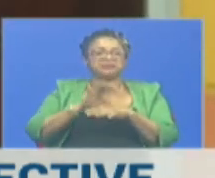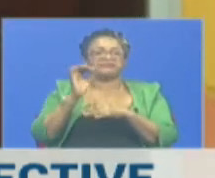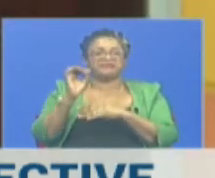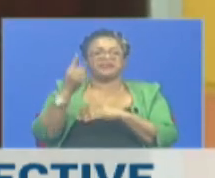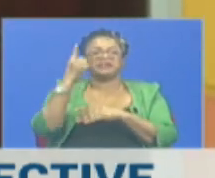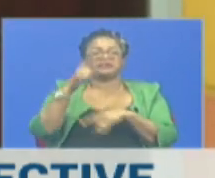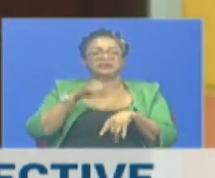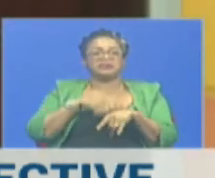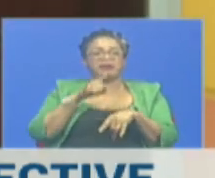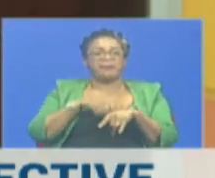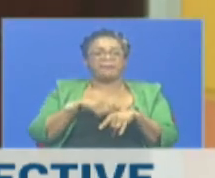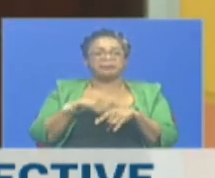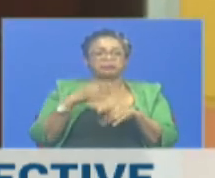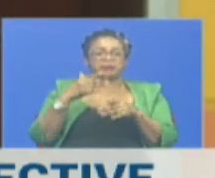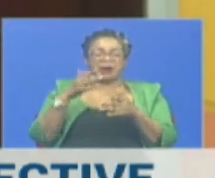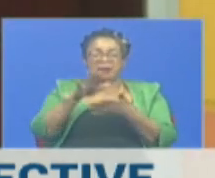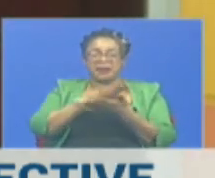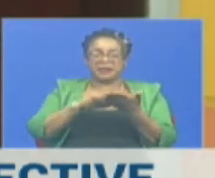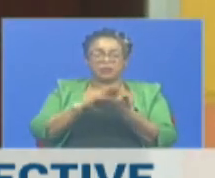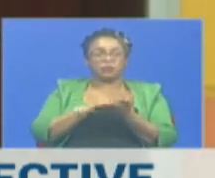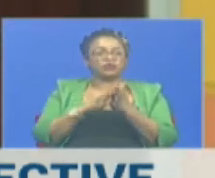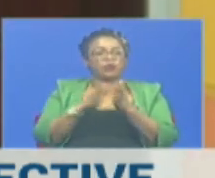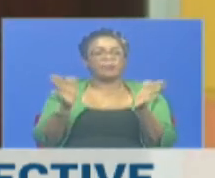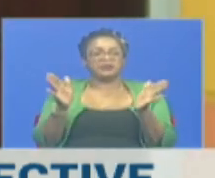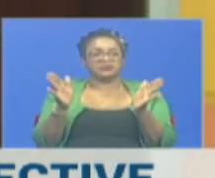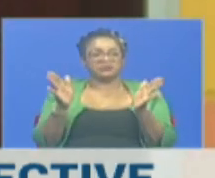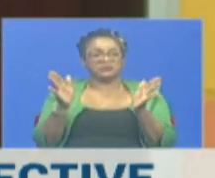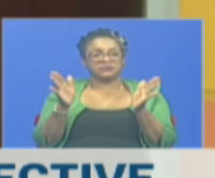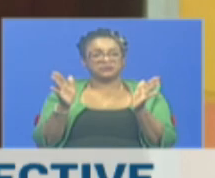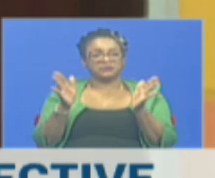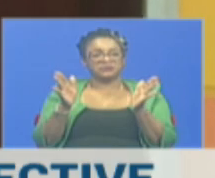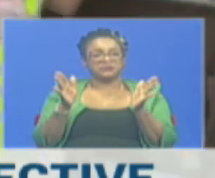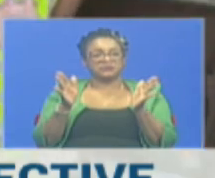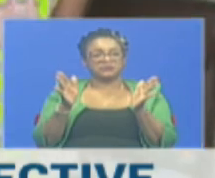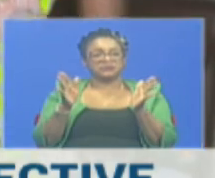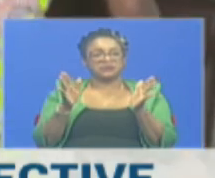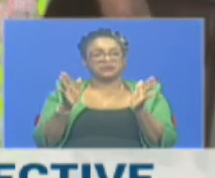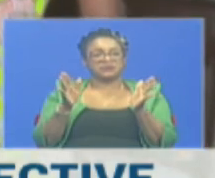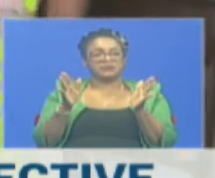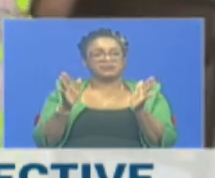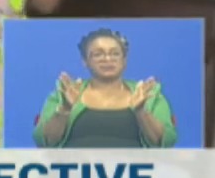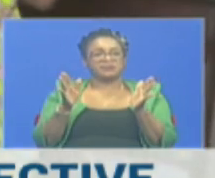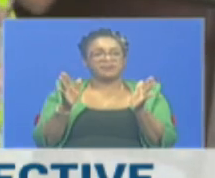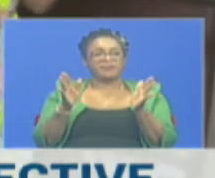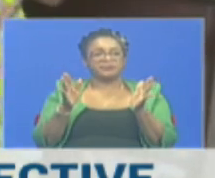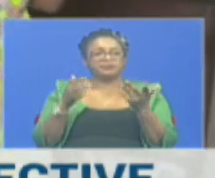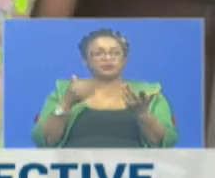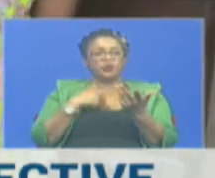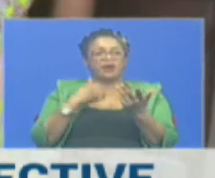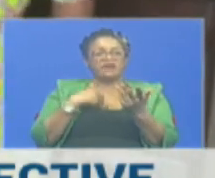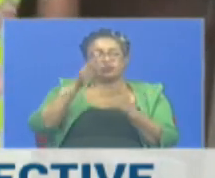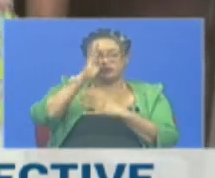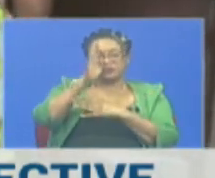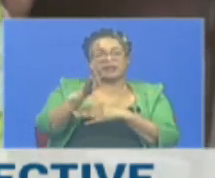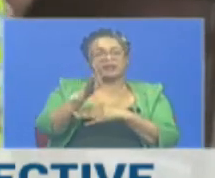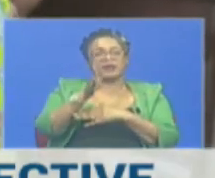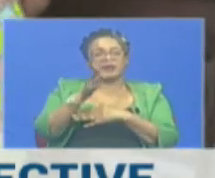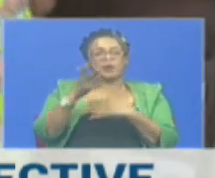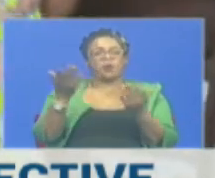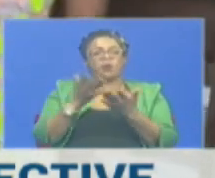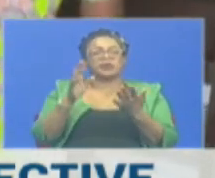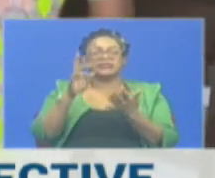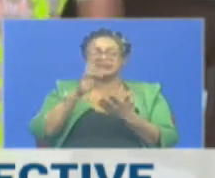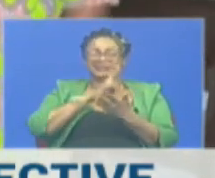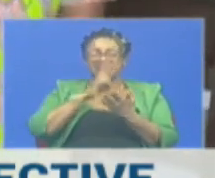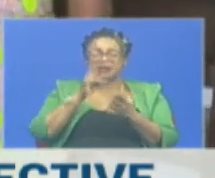the ban on places of worship was lifted. Clerics led worshippers in Mass and Sunday devotions while strictly